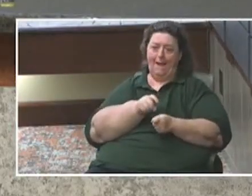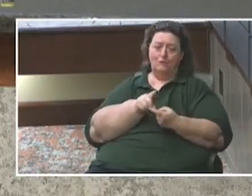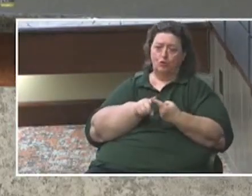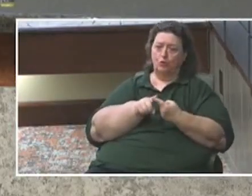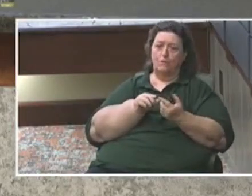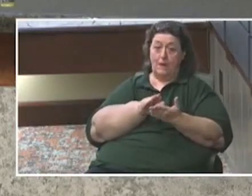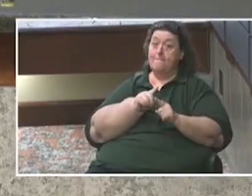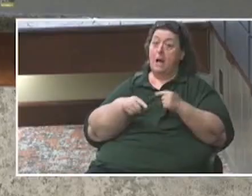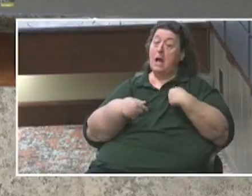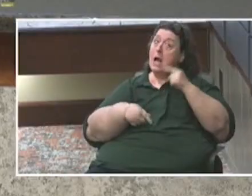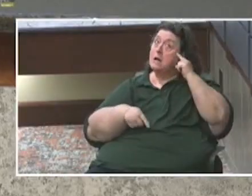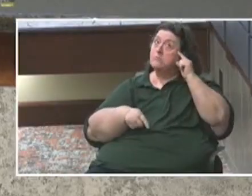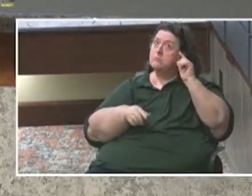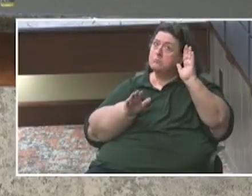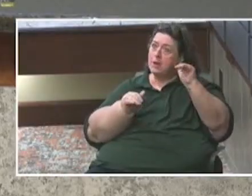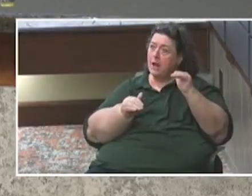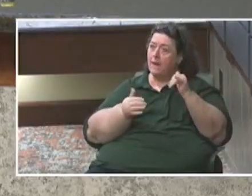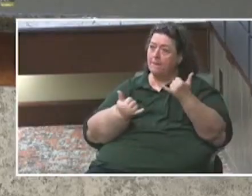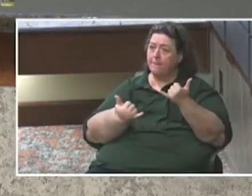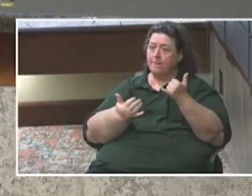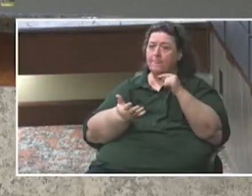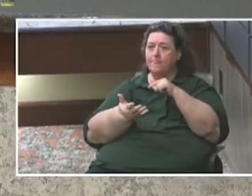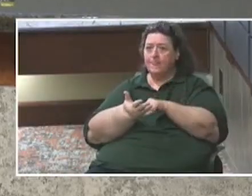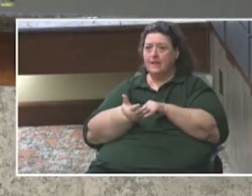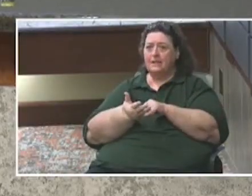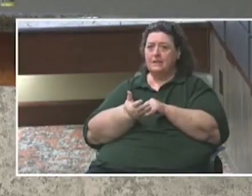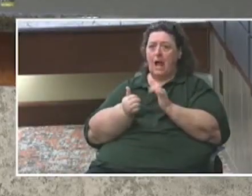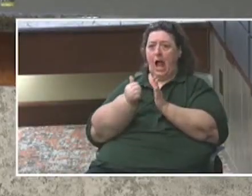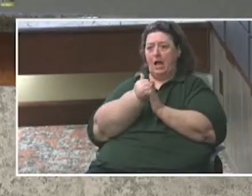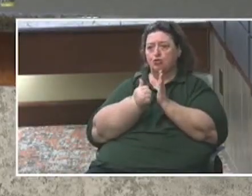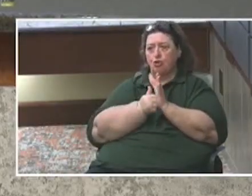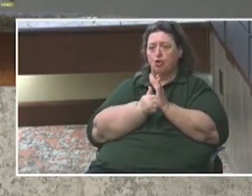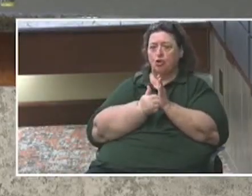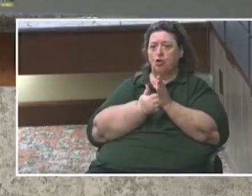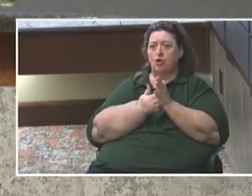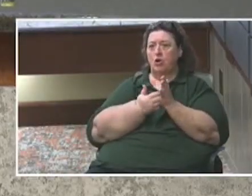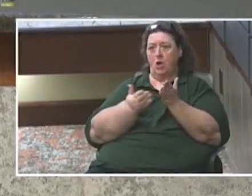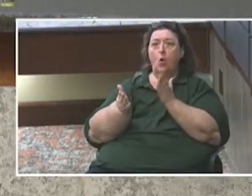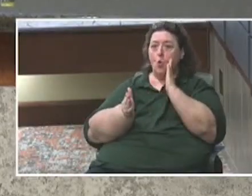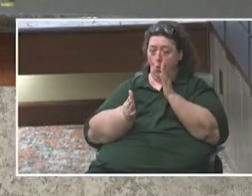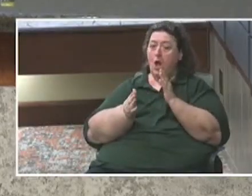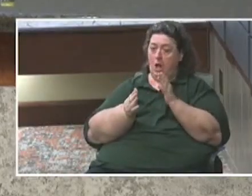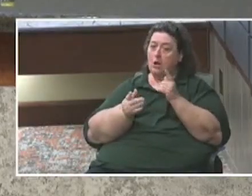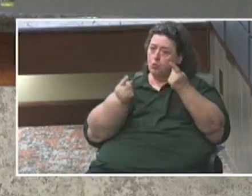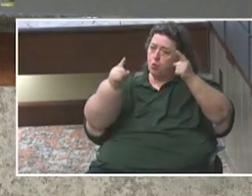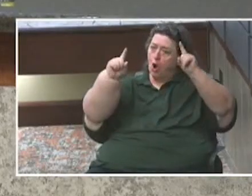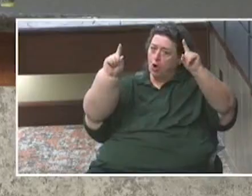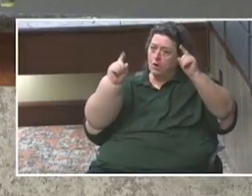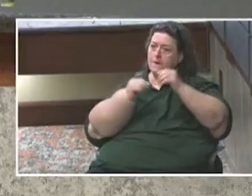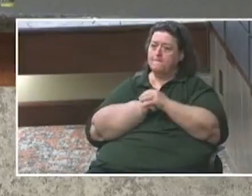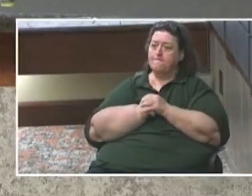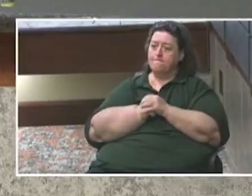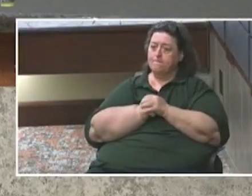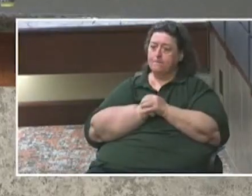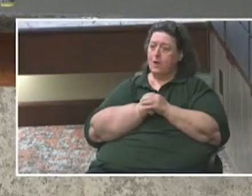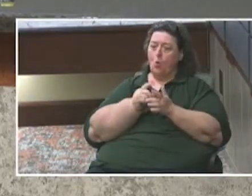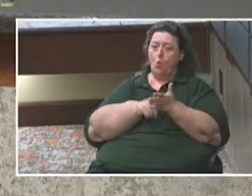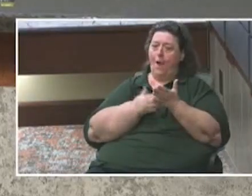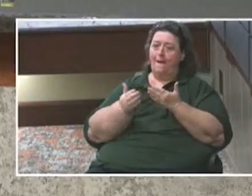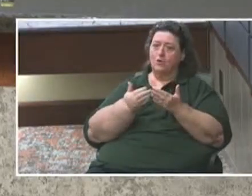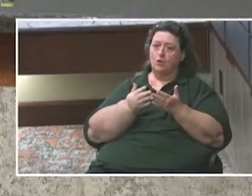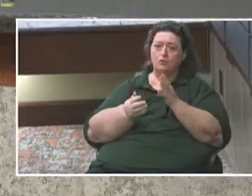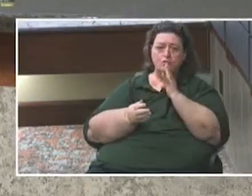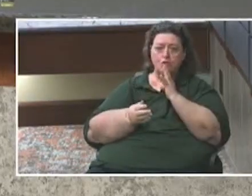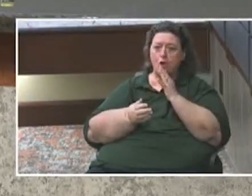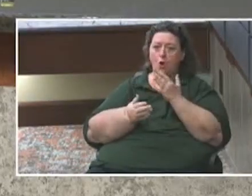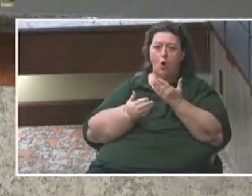I am anticipating that this agenda item and this fix will work, going to whatever, talking